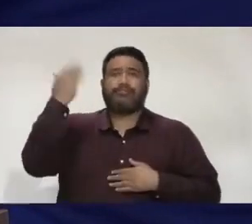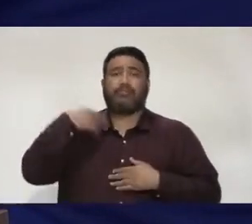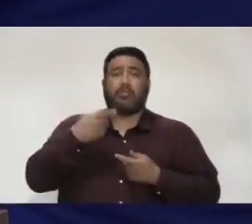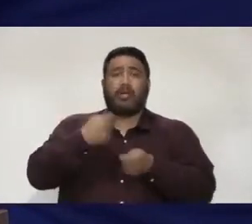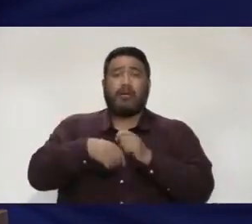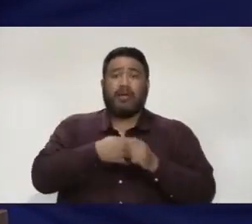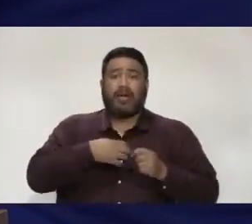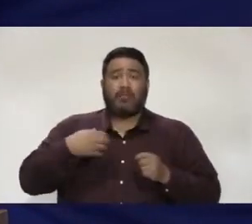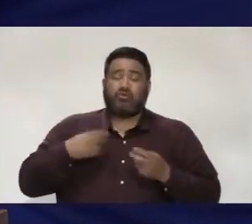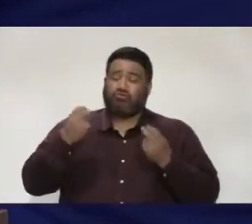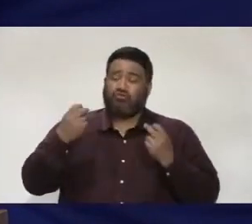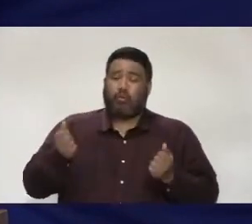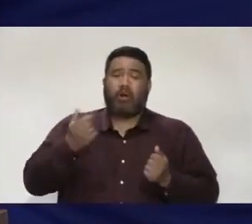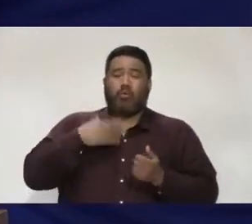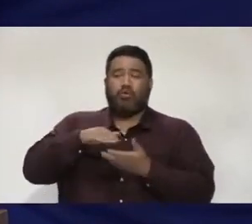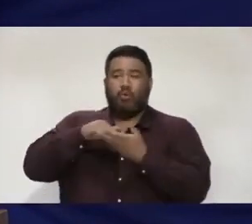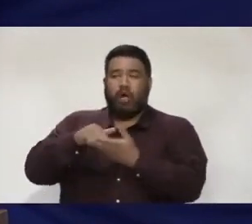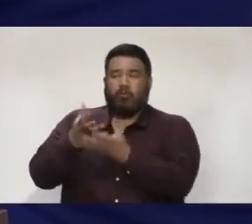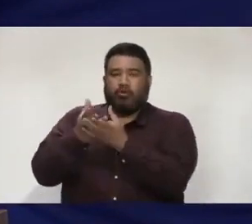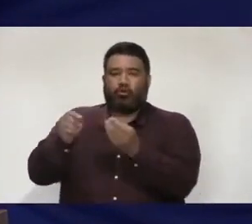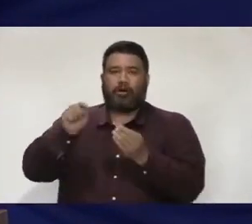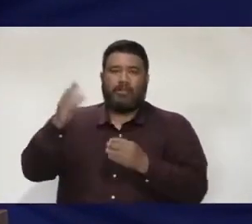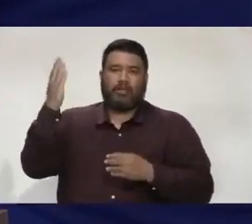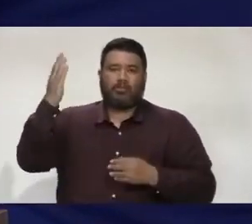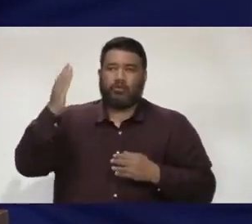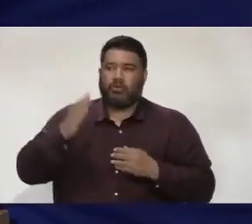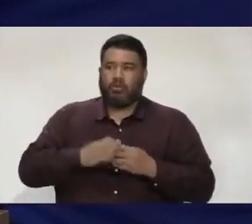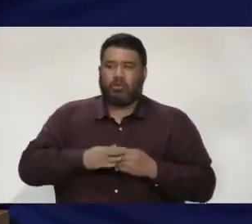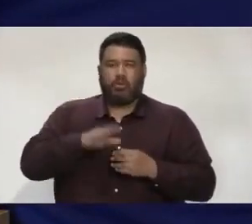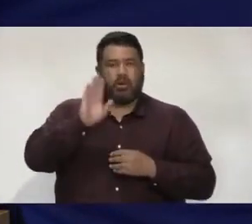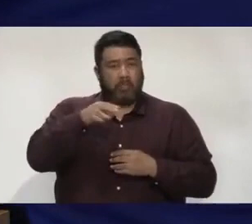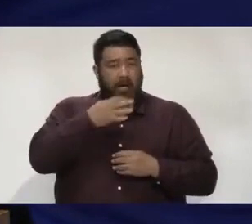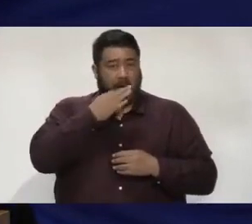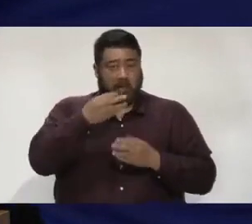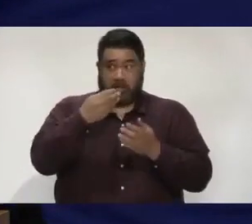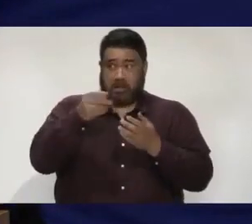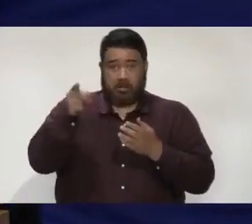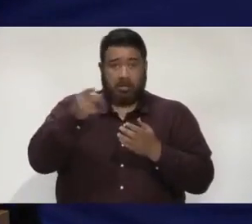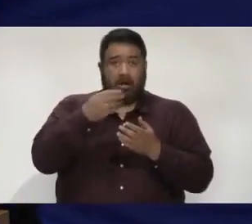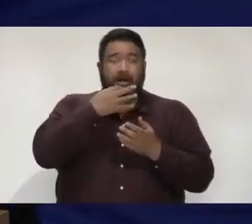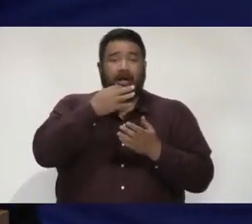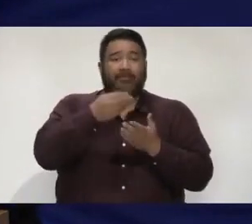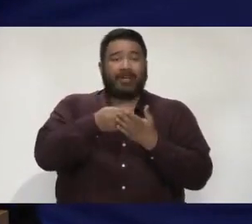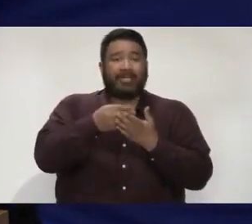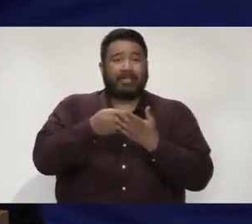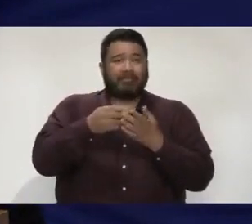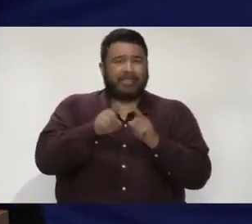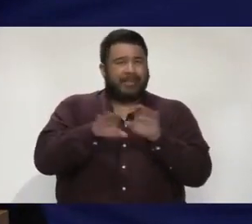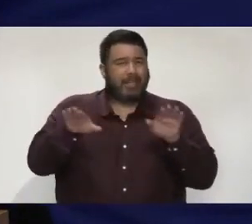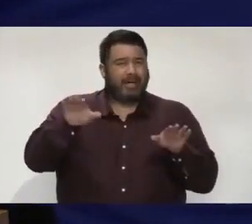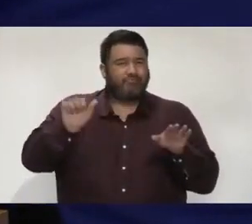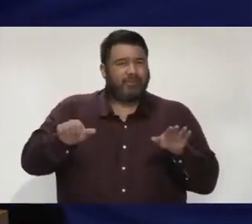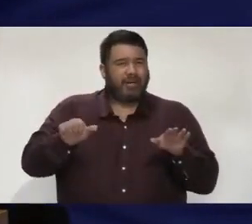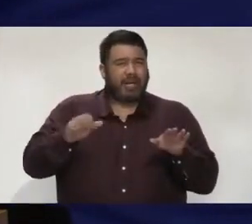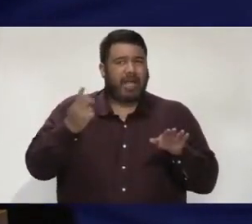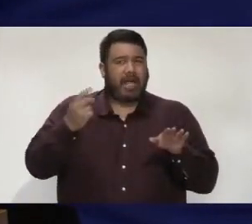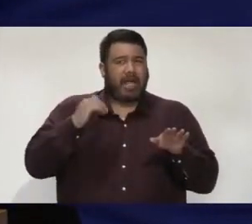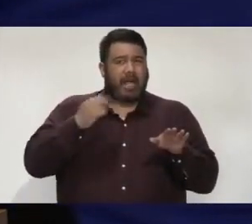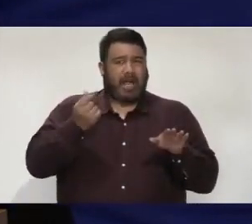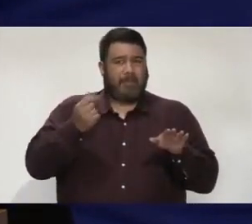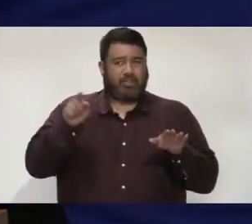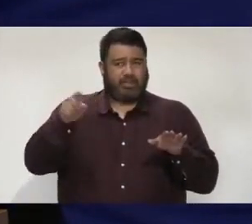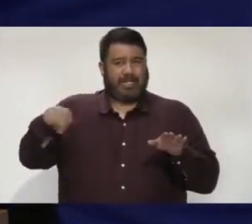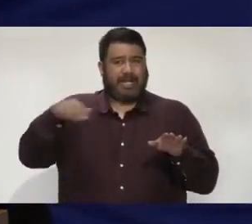the sites sorted out for that school could go. Right. We were very happy to get the sites sorted out for that school, to know that